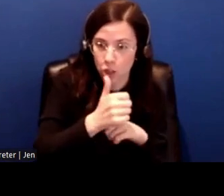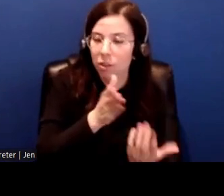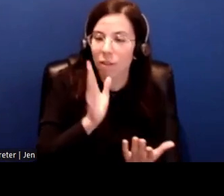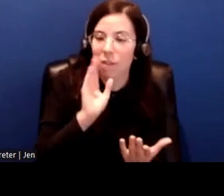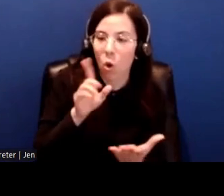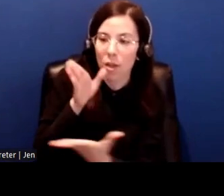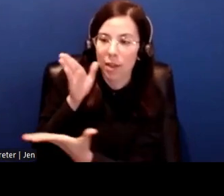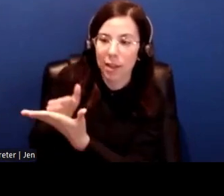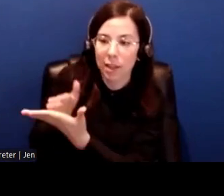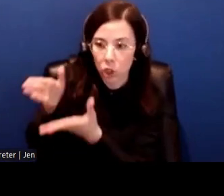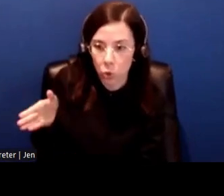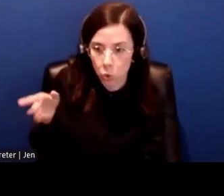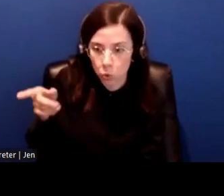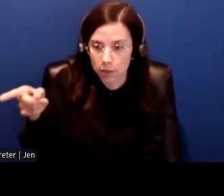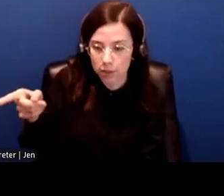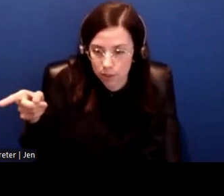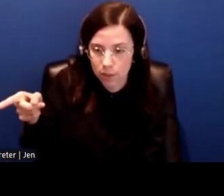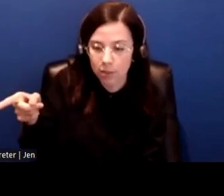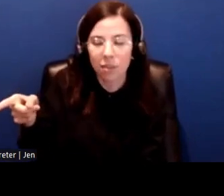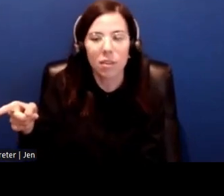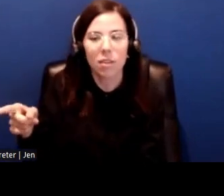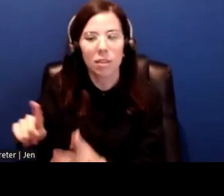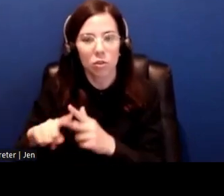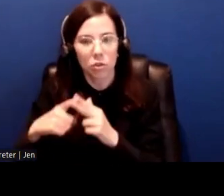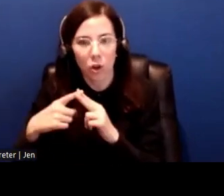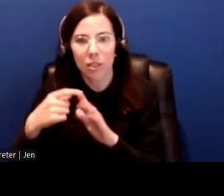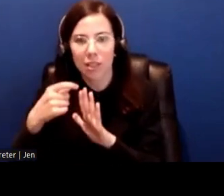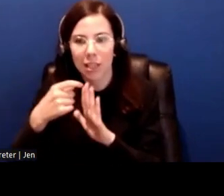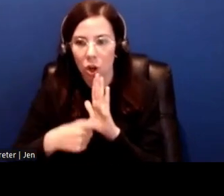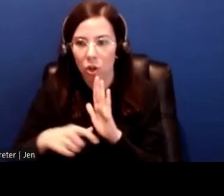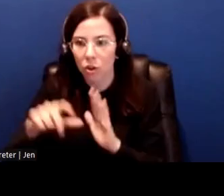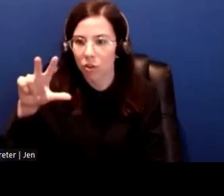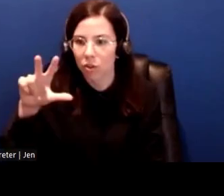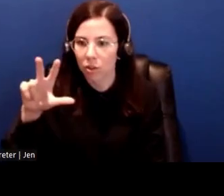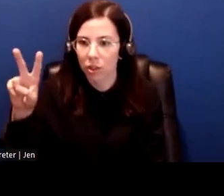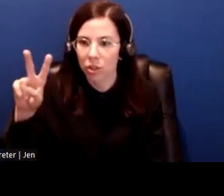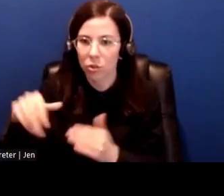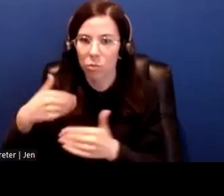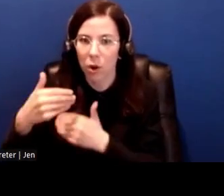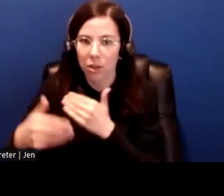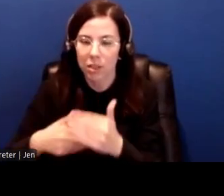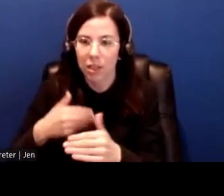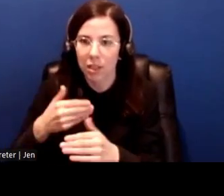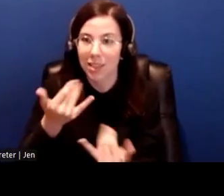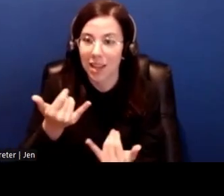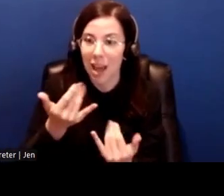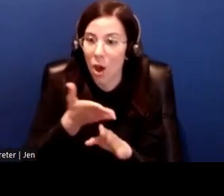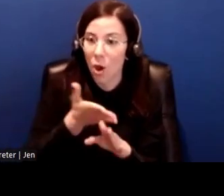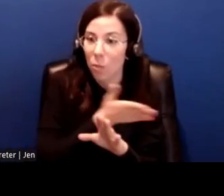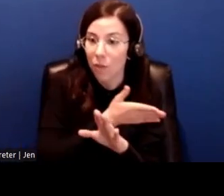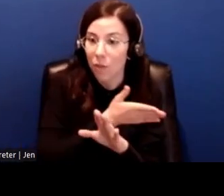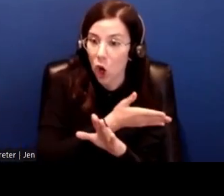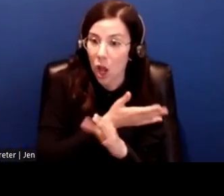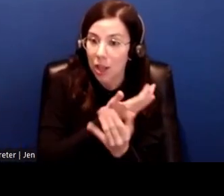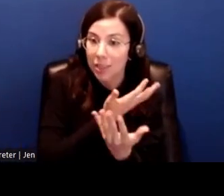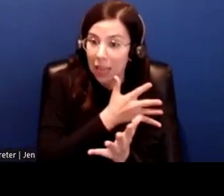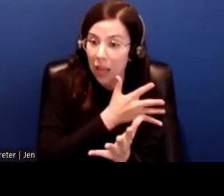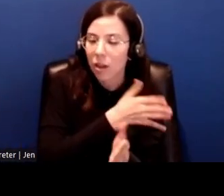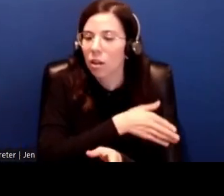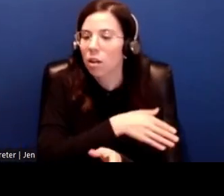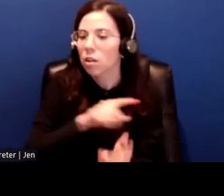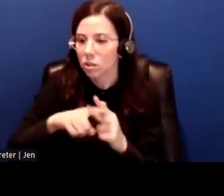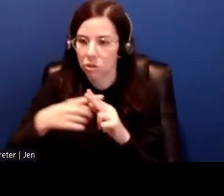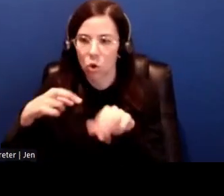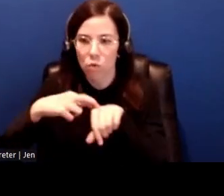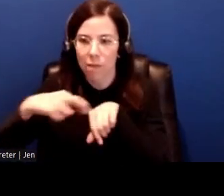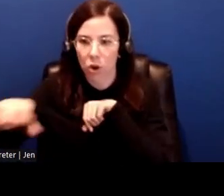that initiates the Article 32 process. Following the P for preferral, we move on to referral, right? When a